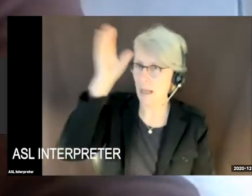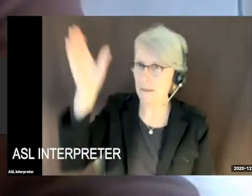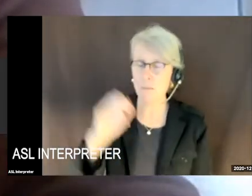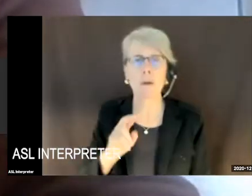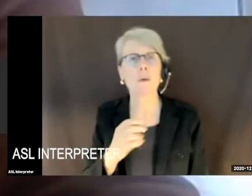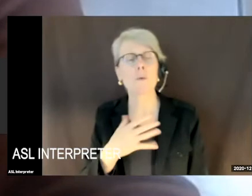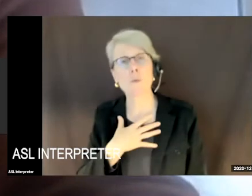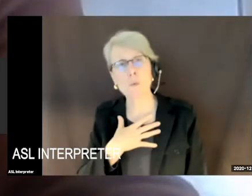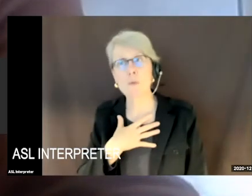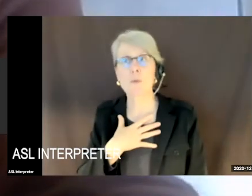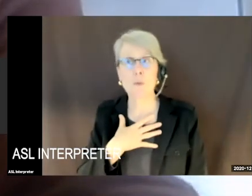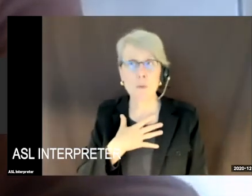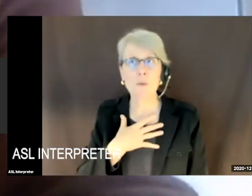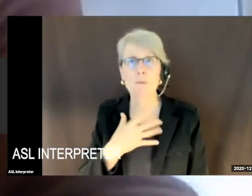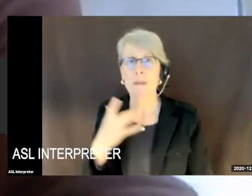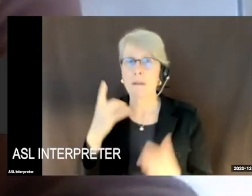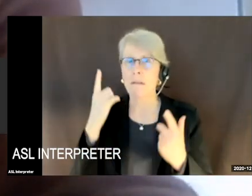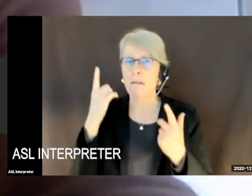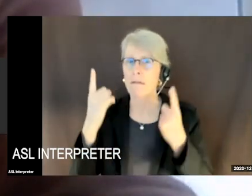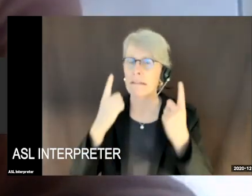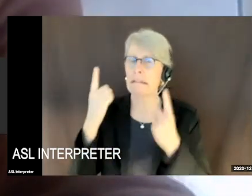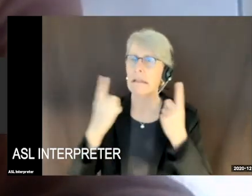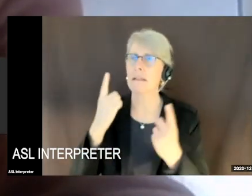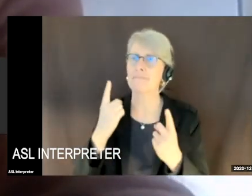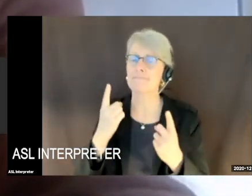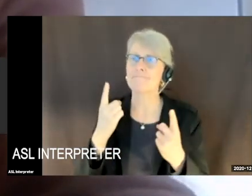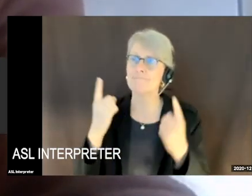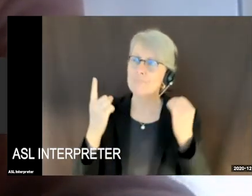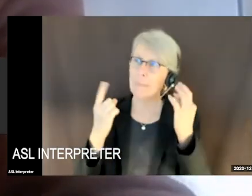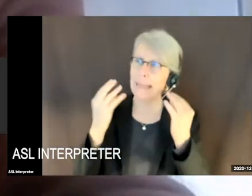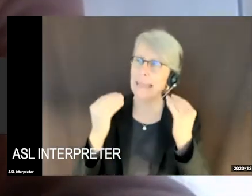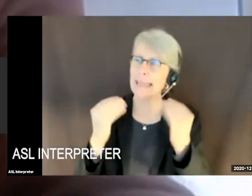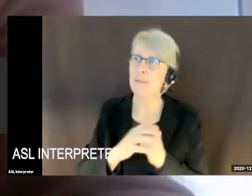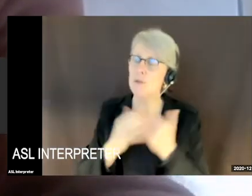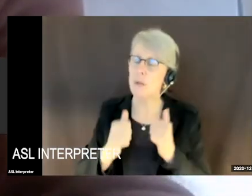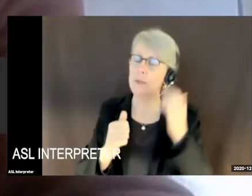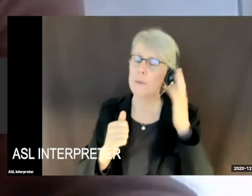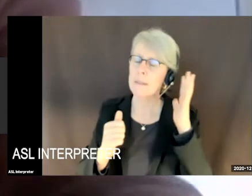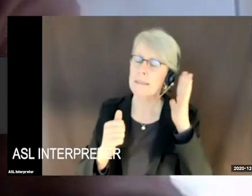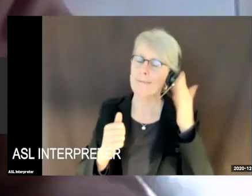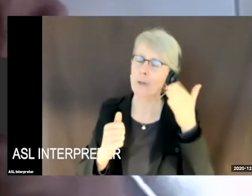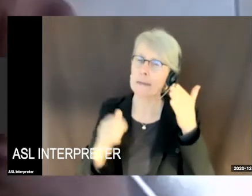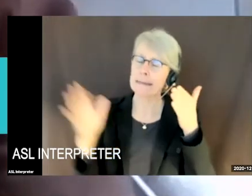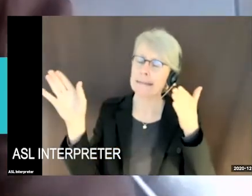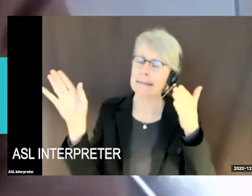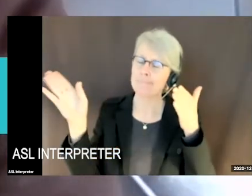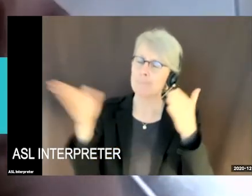I'm full of lots of thoughts and reflections, and I'm having some challenges focusing them.